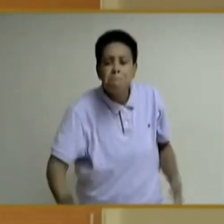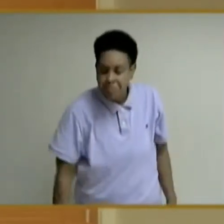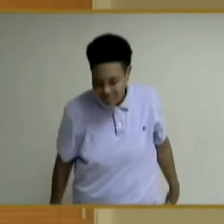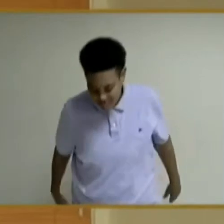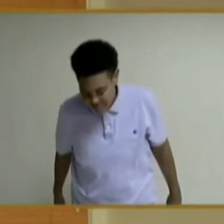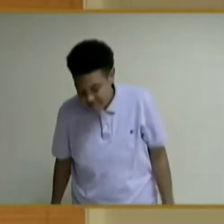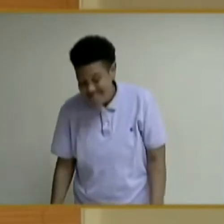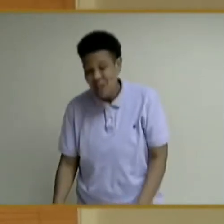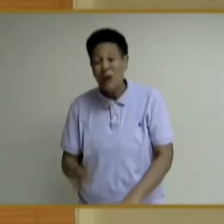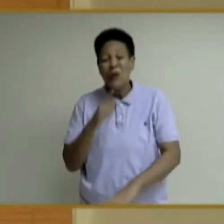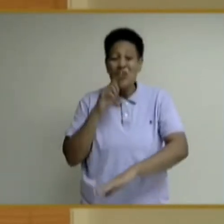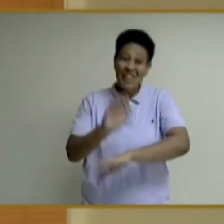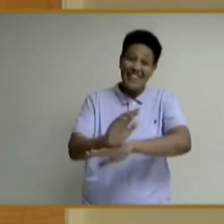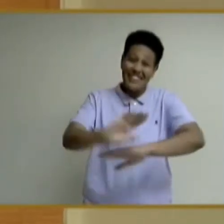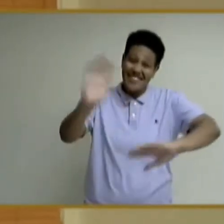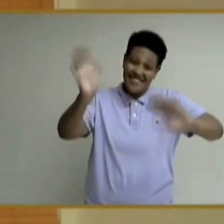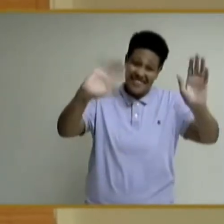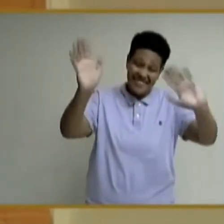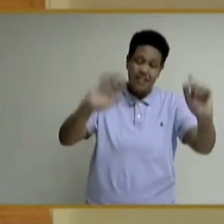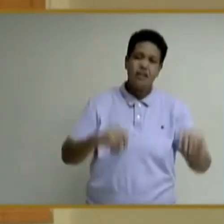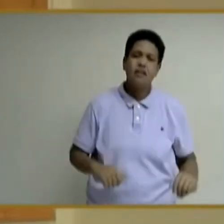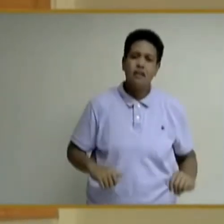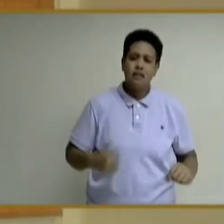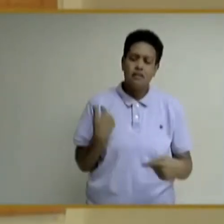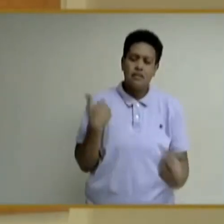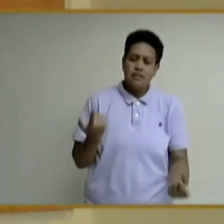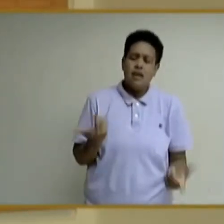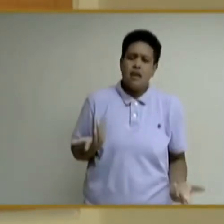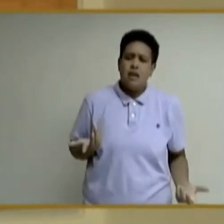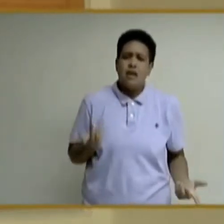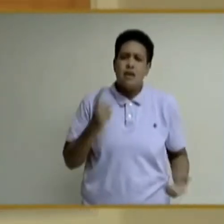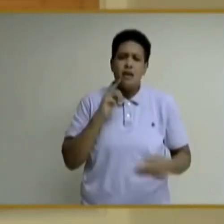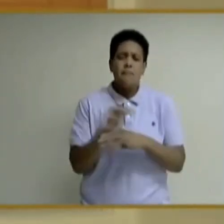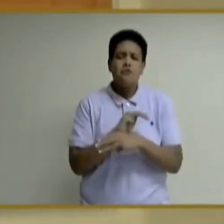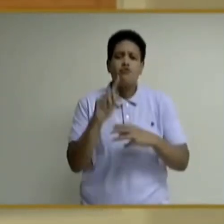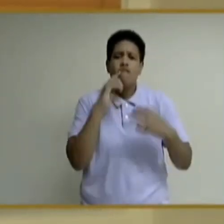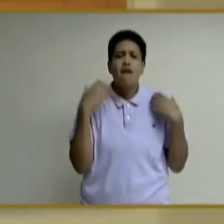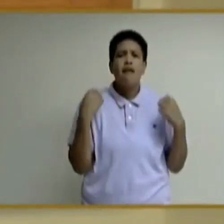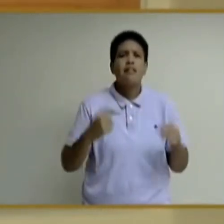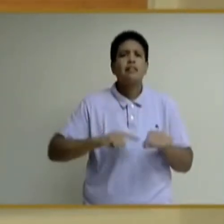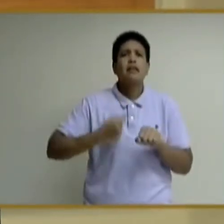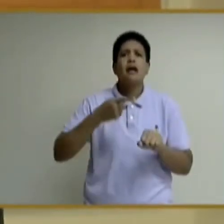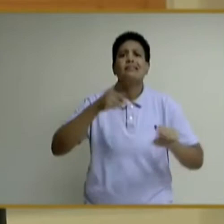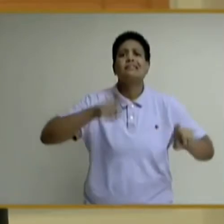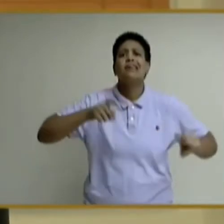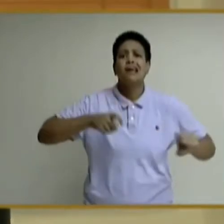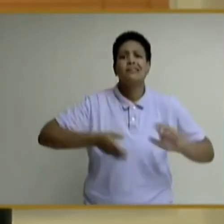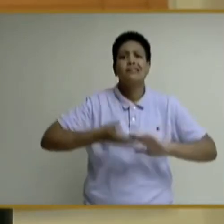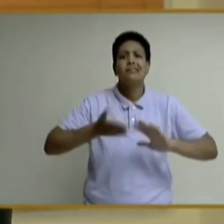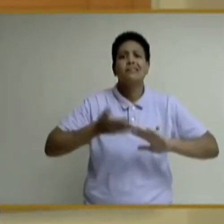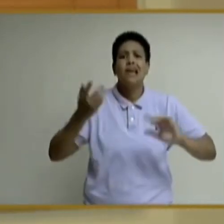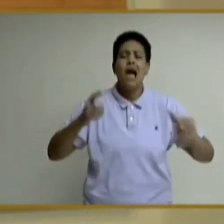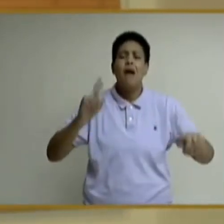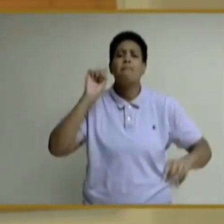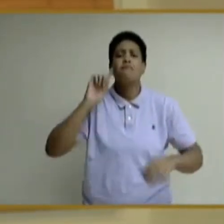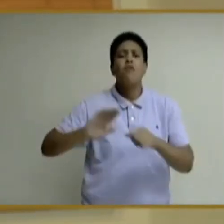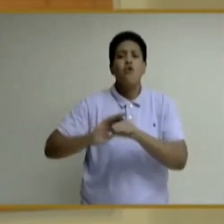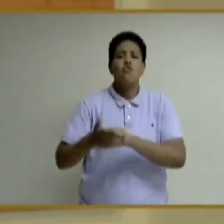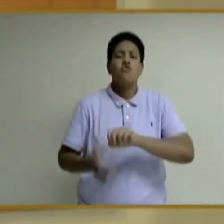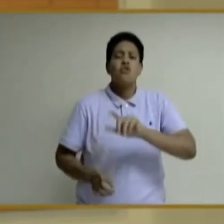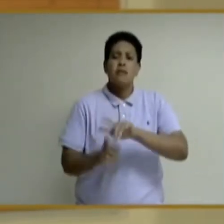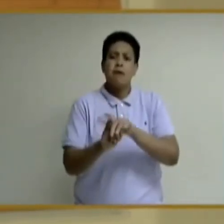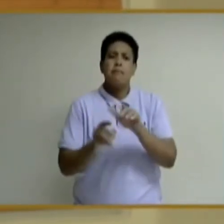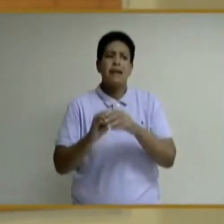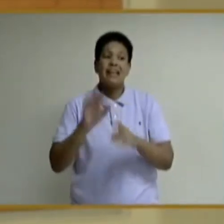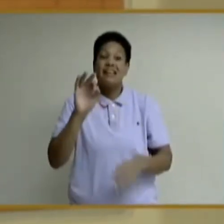Good evening, everyone. Since the Ministry of Health started testing for